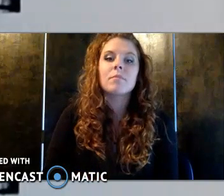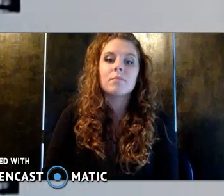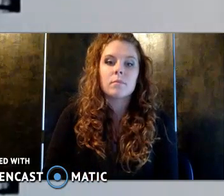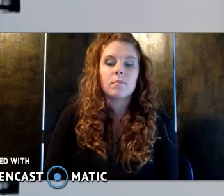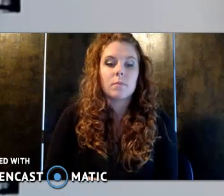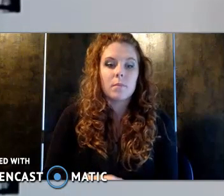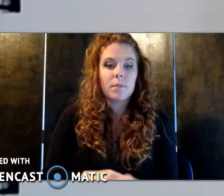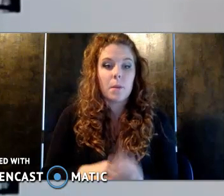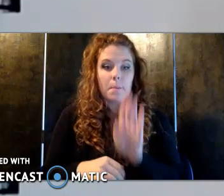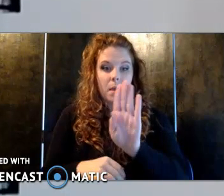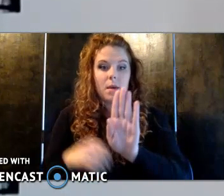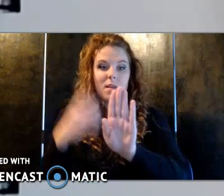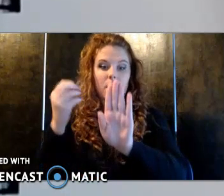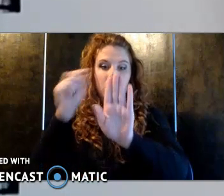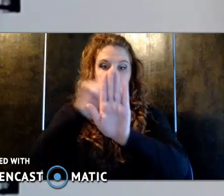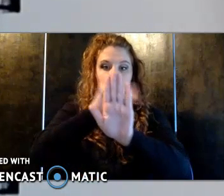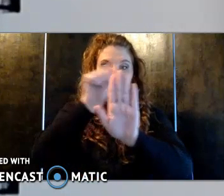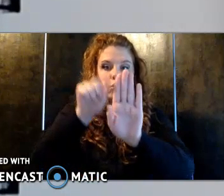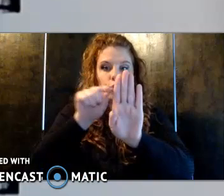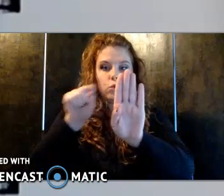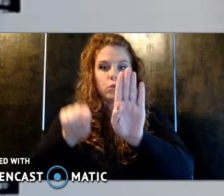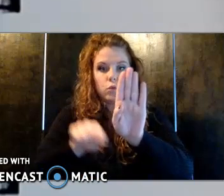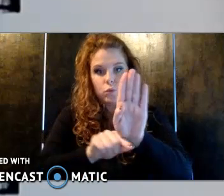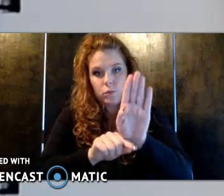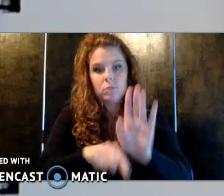lines go around it,